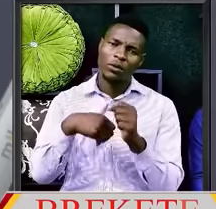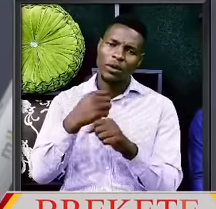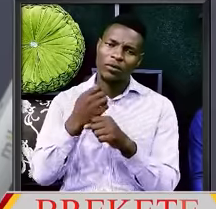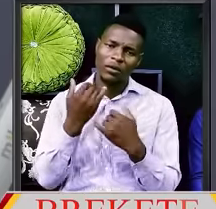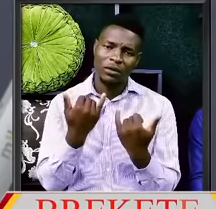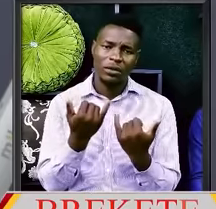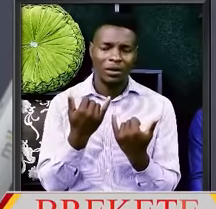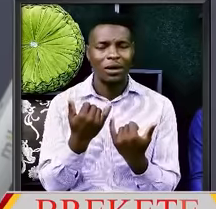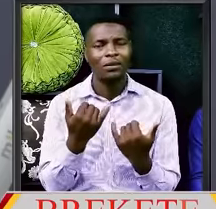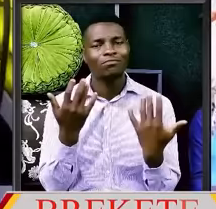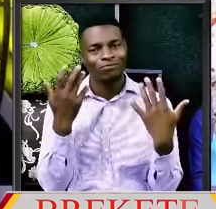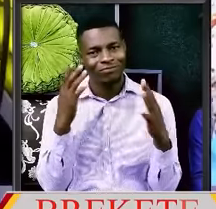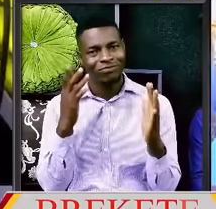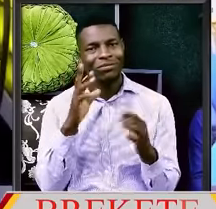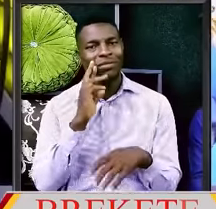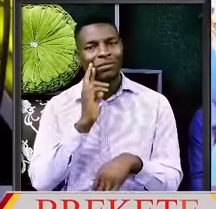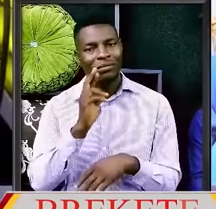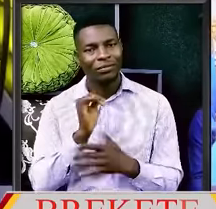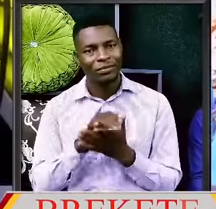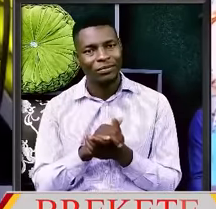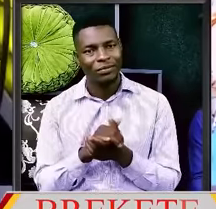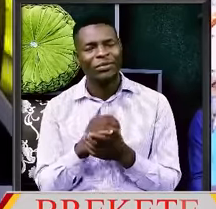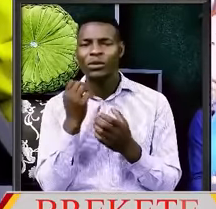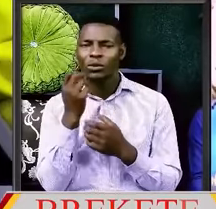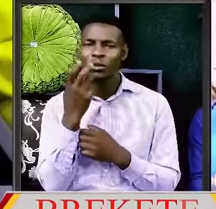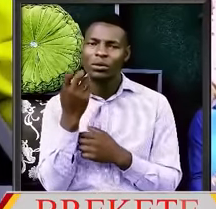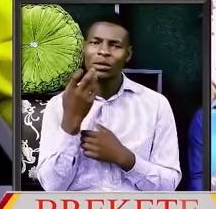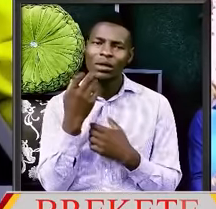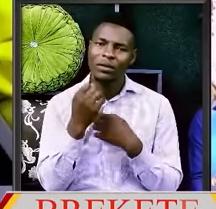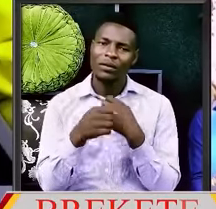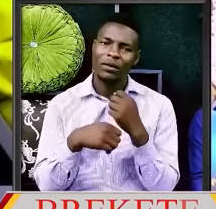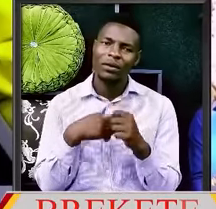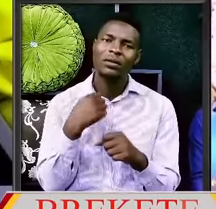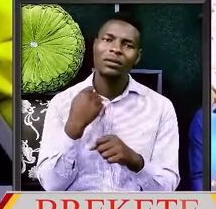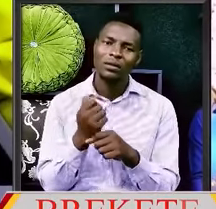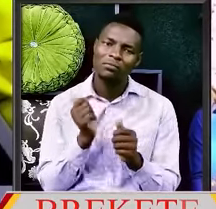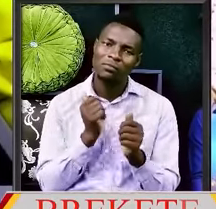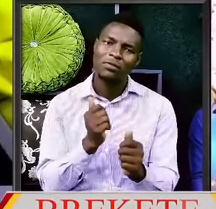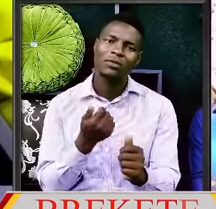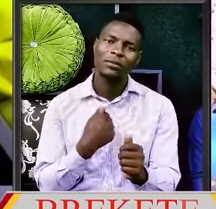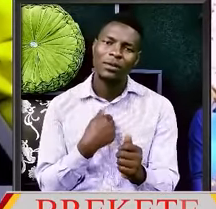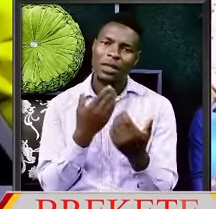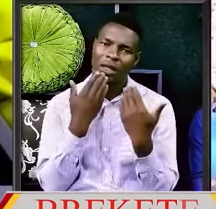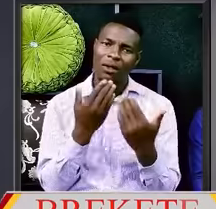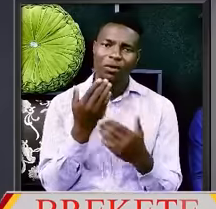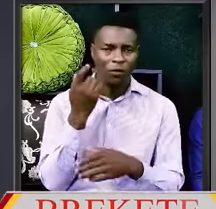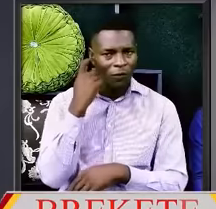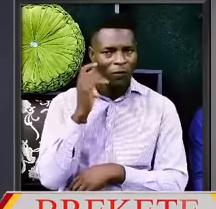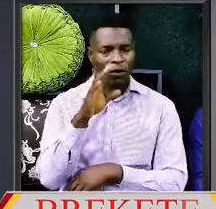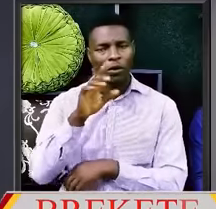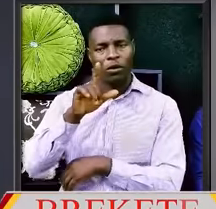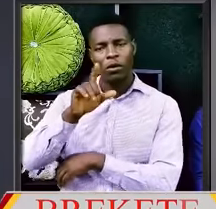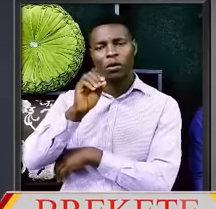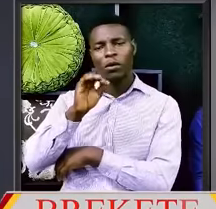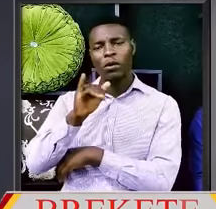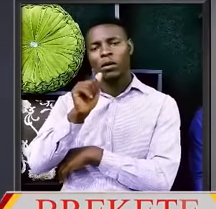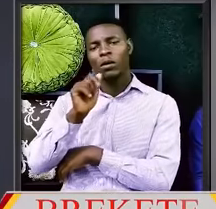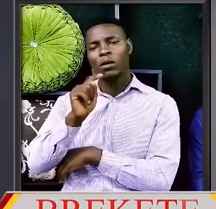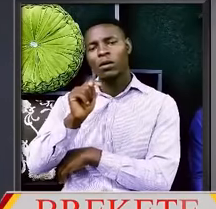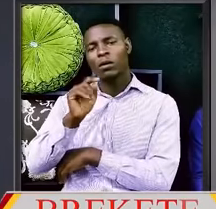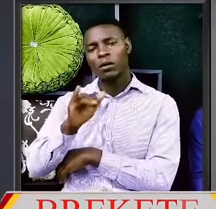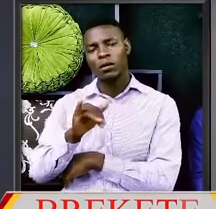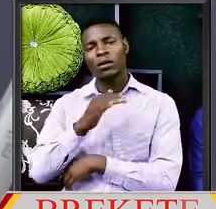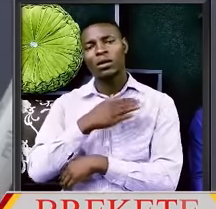make we appreciate her. 12 years. Thank yes, you sir. For your loyalty, ma, and the love